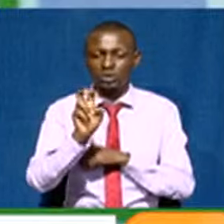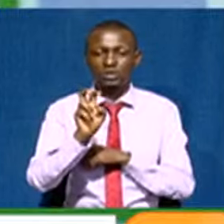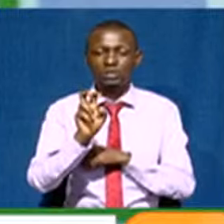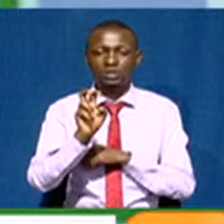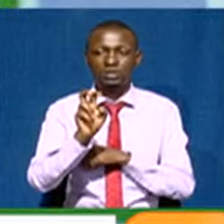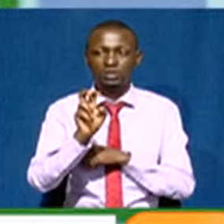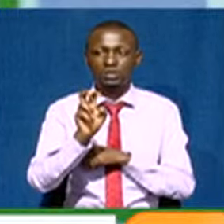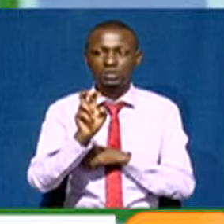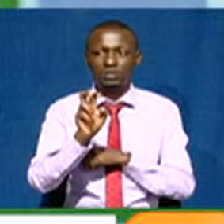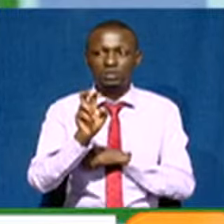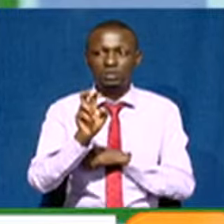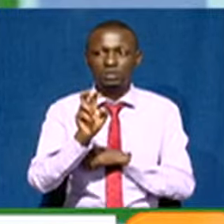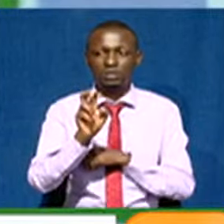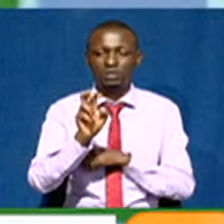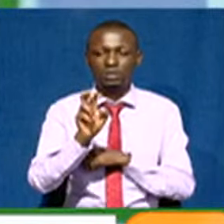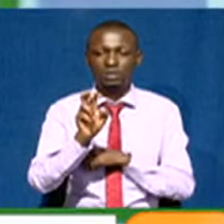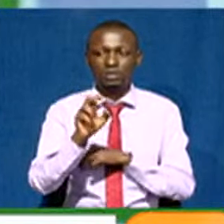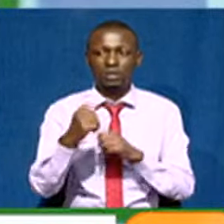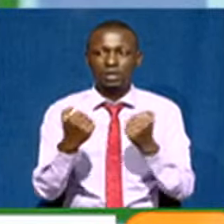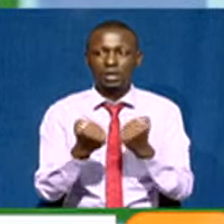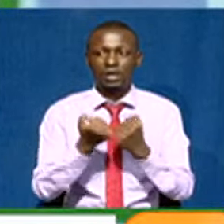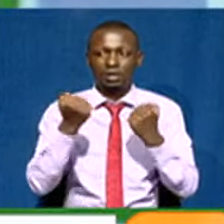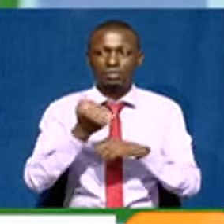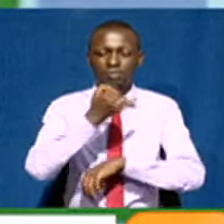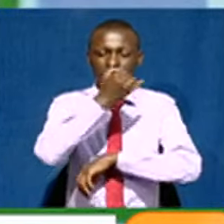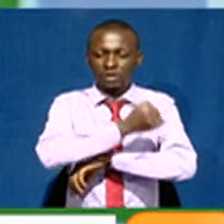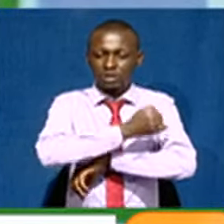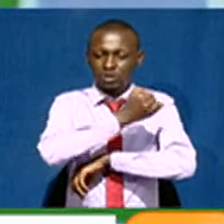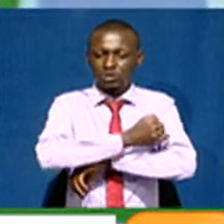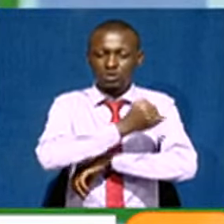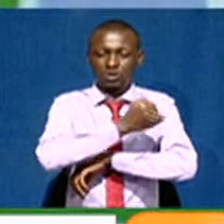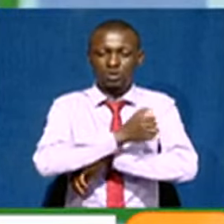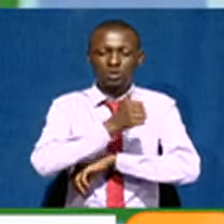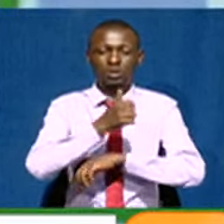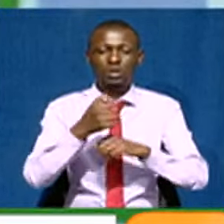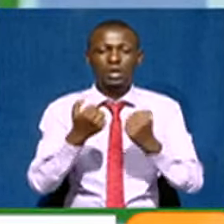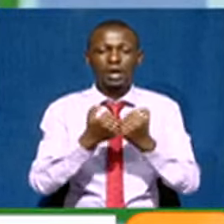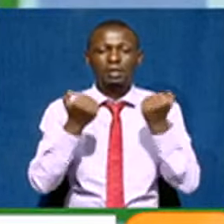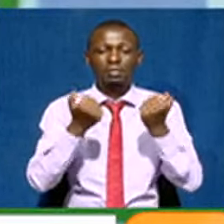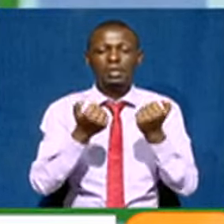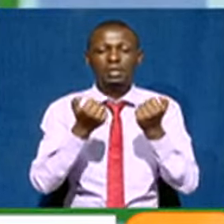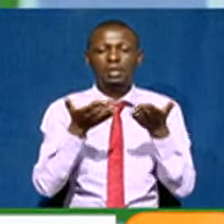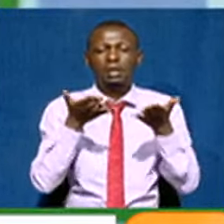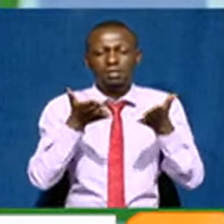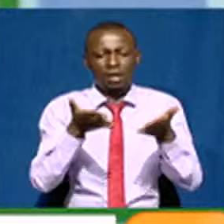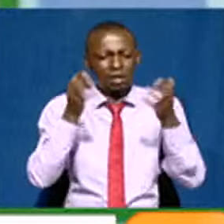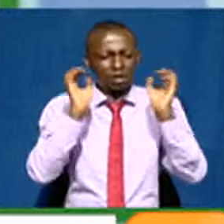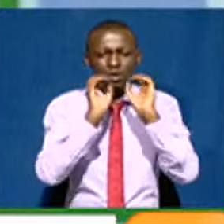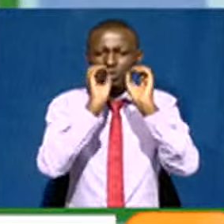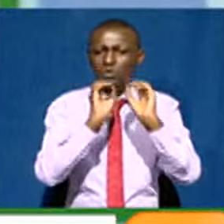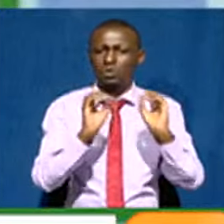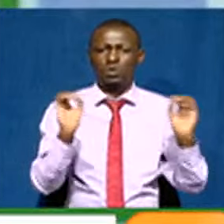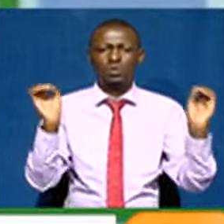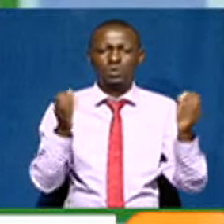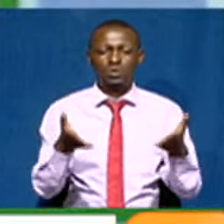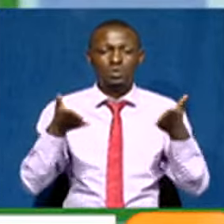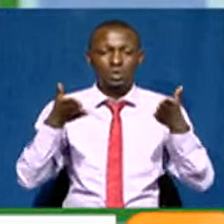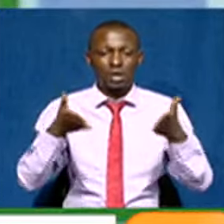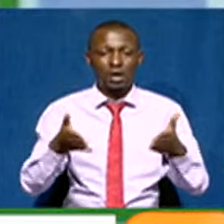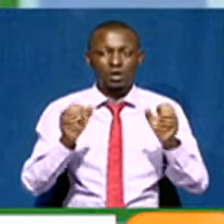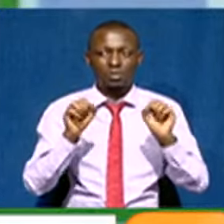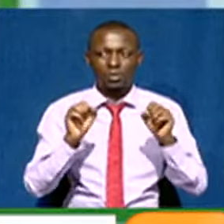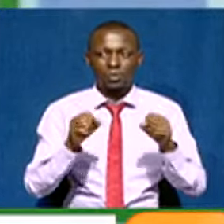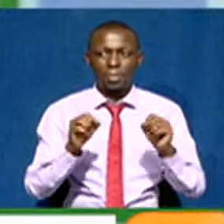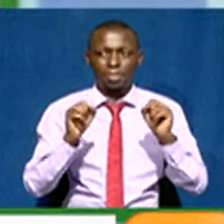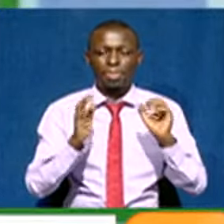alive, I would not want to see an institution that I managed or led not there. Yeah. So that's why we have now looked at our strategy